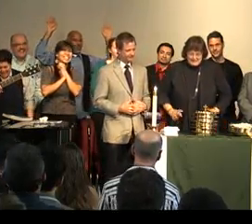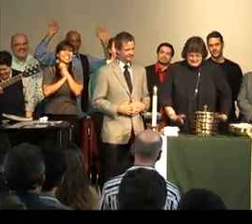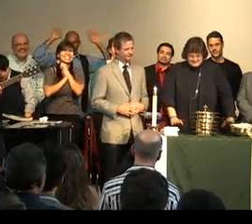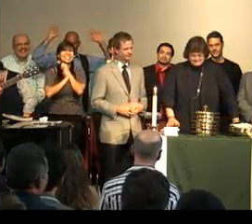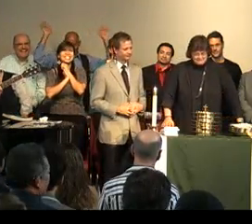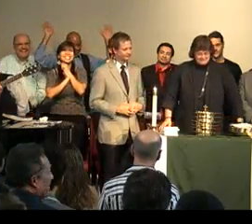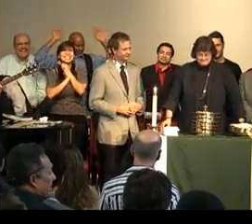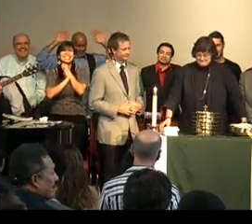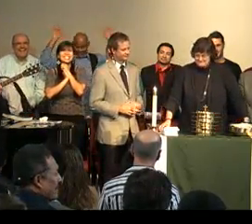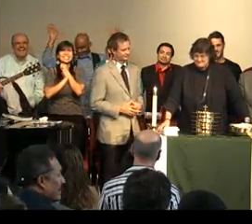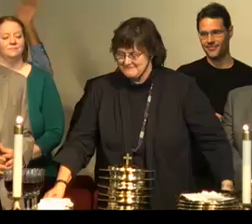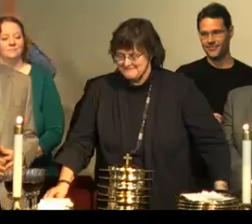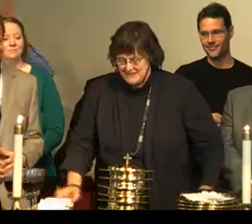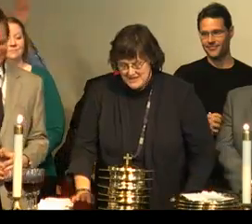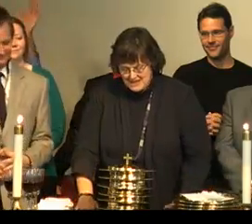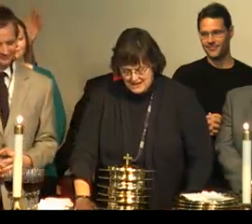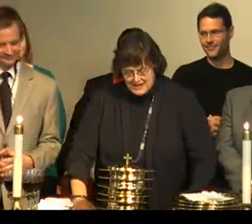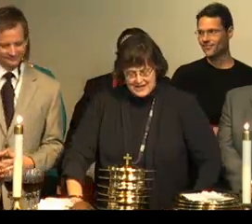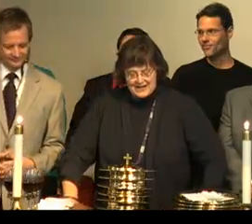Okay.